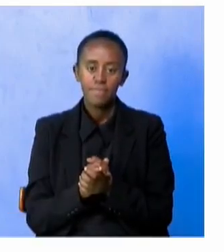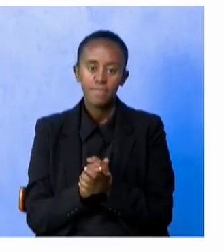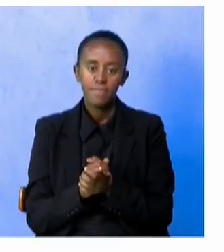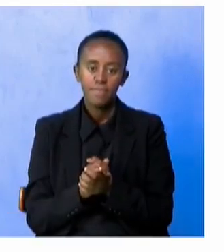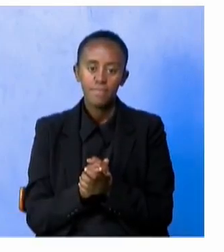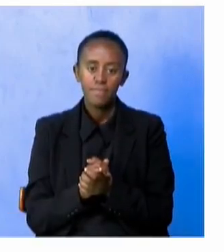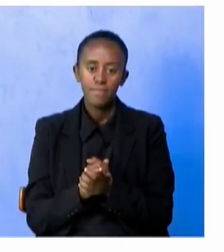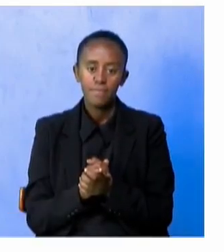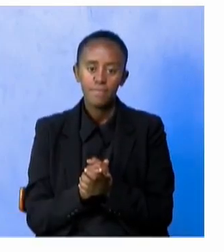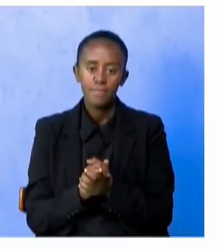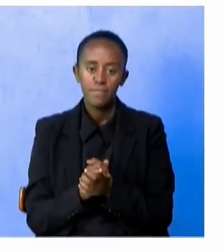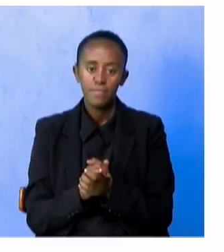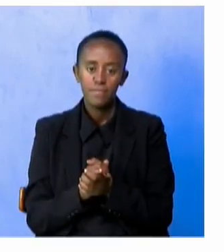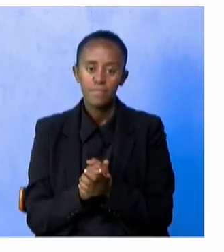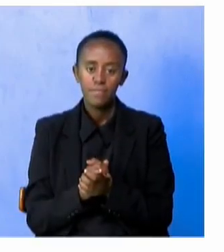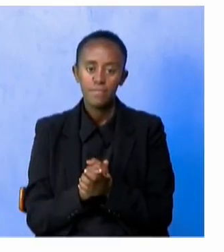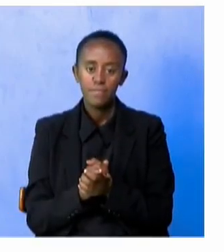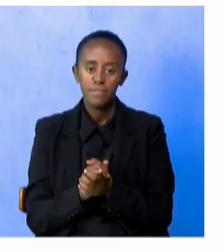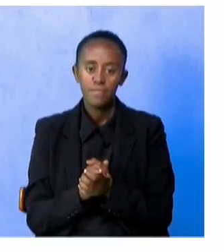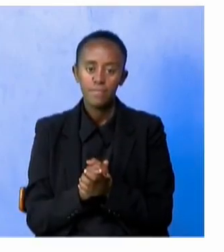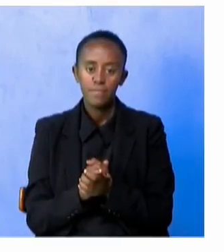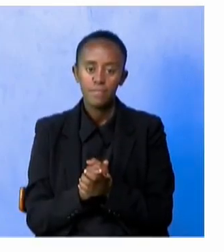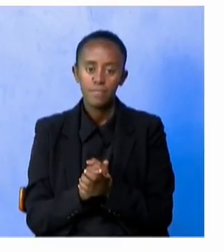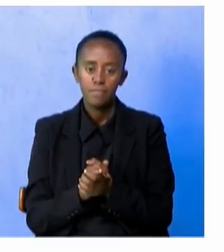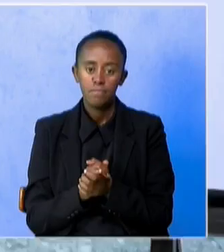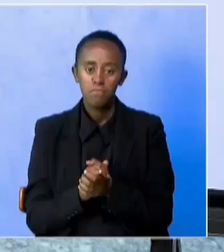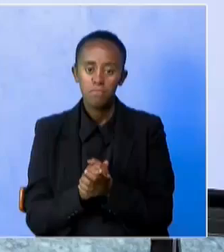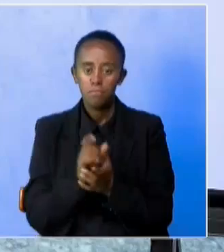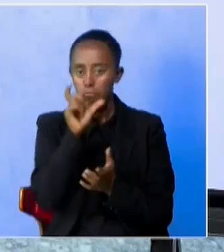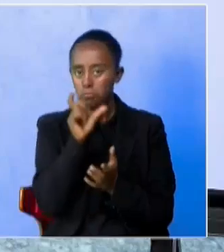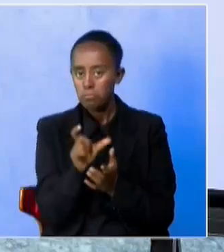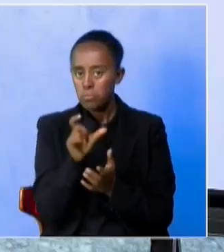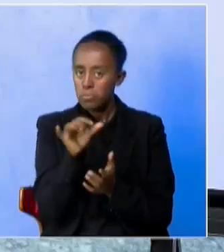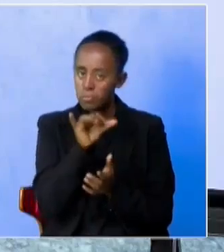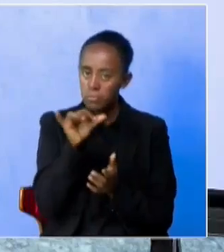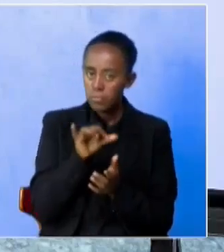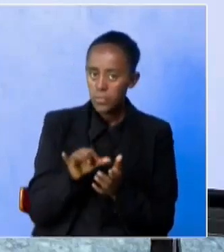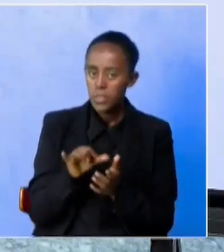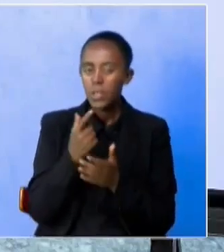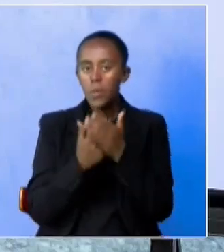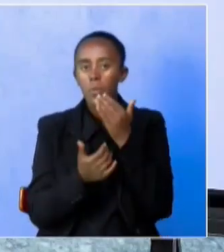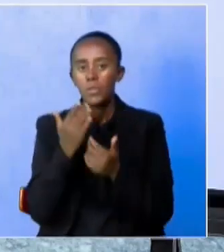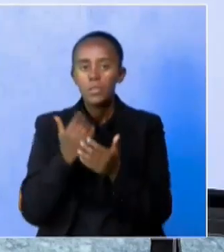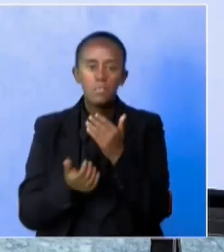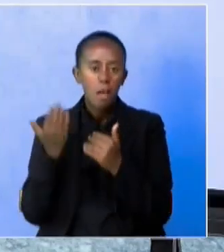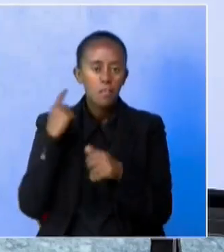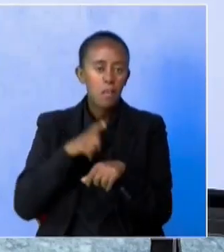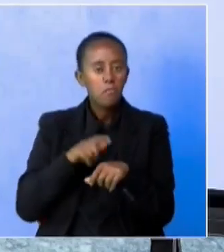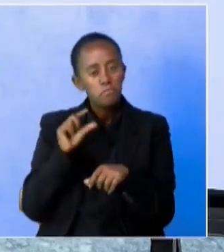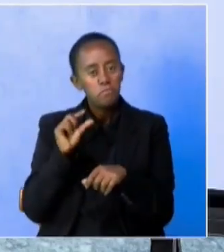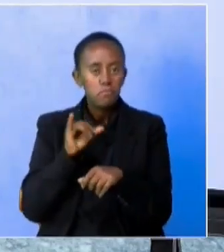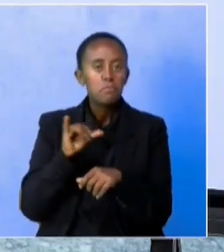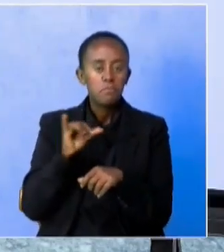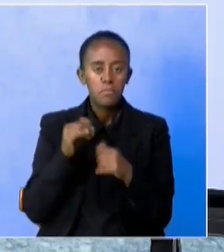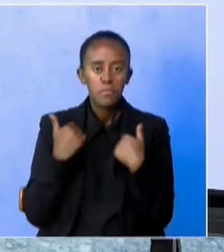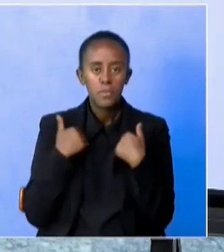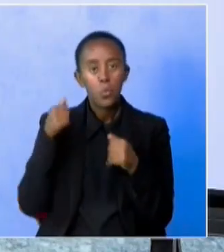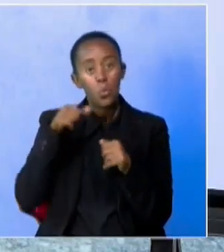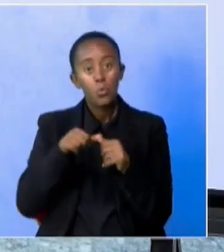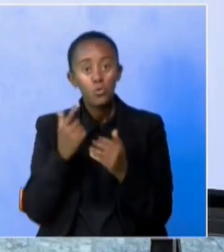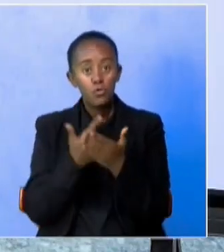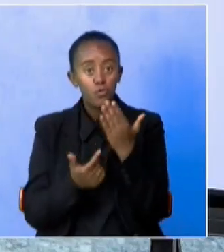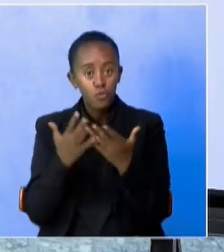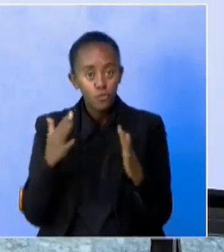It looks very similar to what we discussed about last time, if you remember, when we were talking about the past perfect